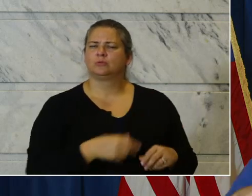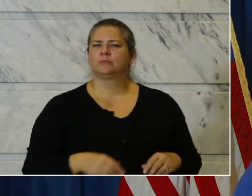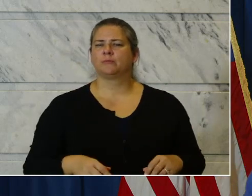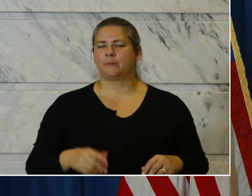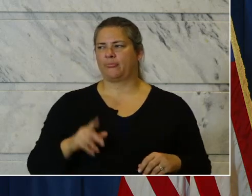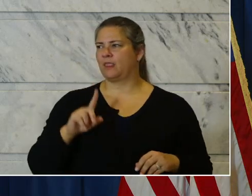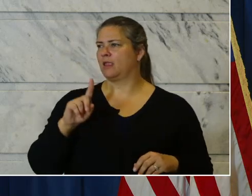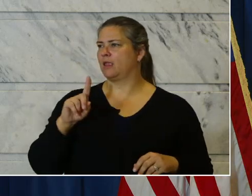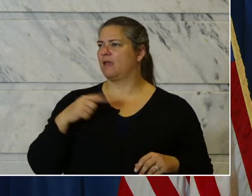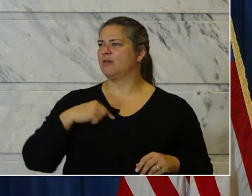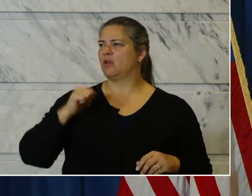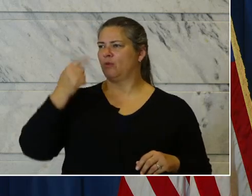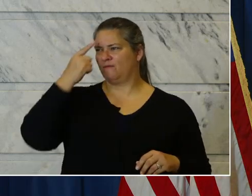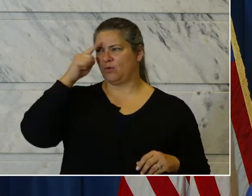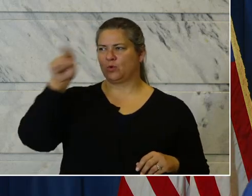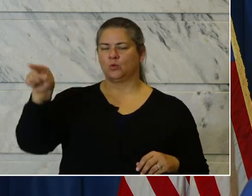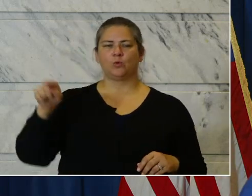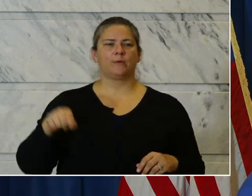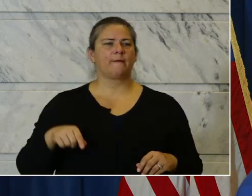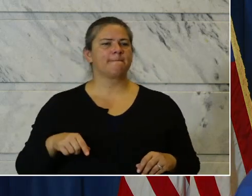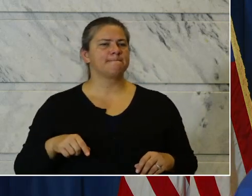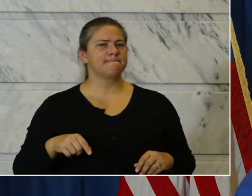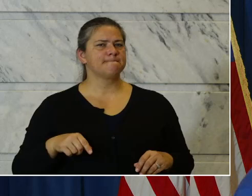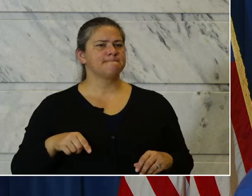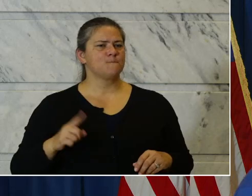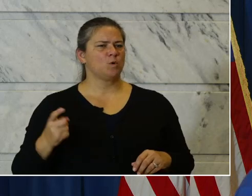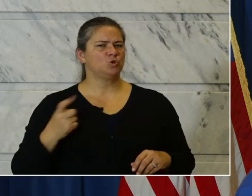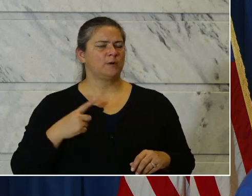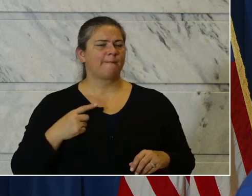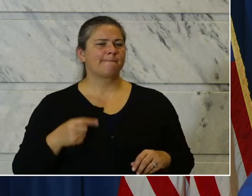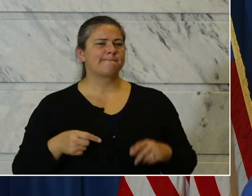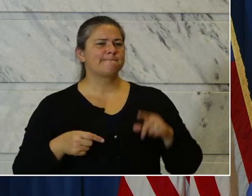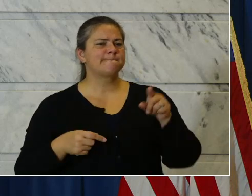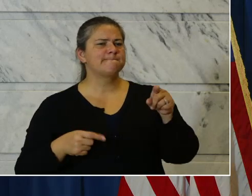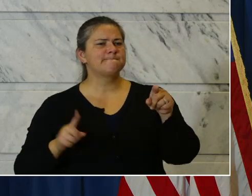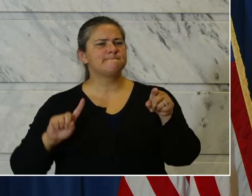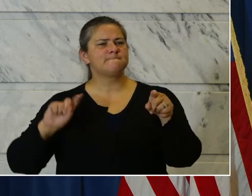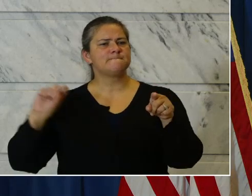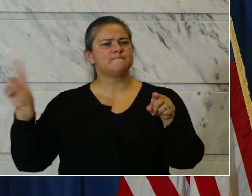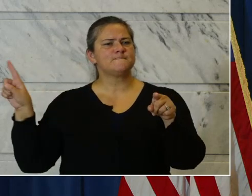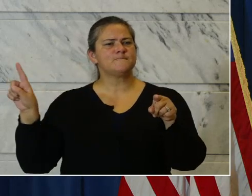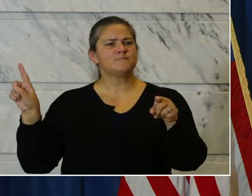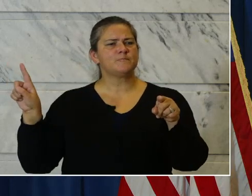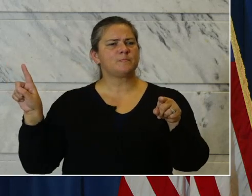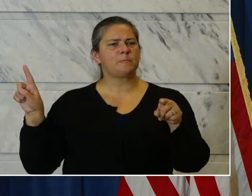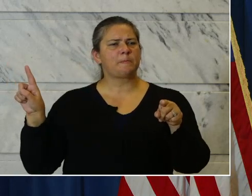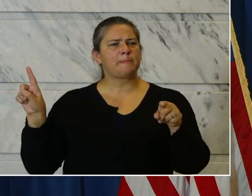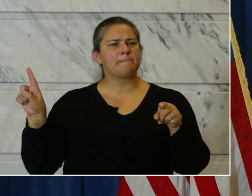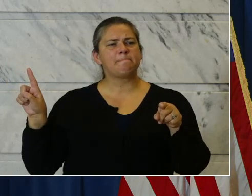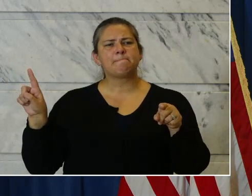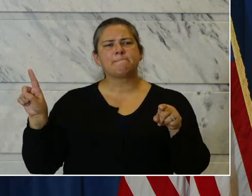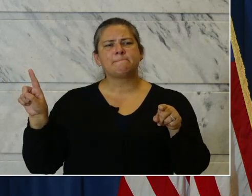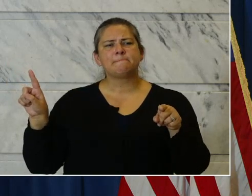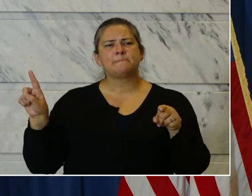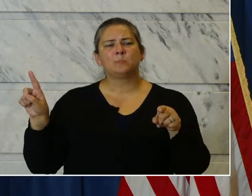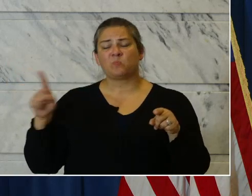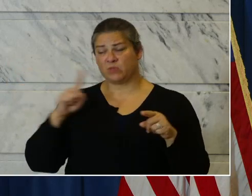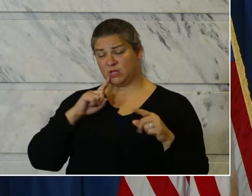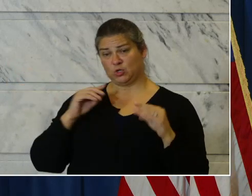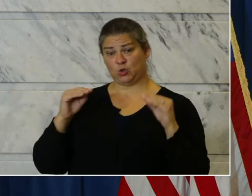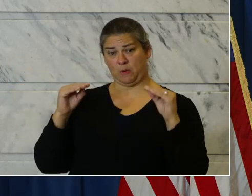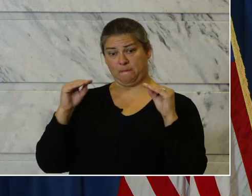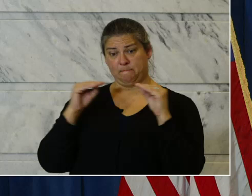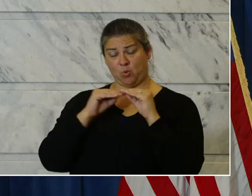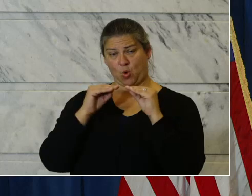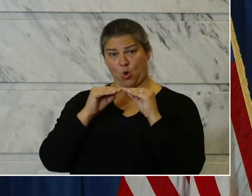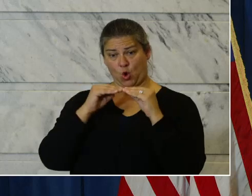written one for you after this one. Steve. Would a return to more restrictions greatly lower the cases, or are we